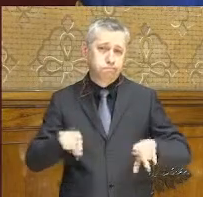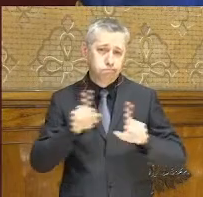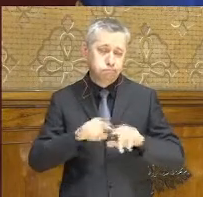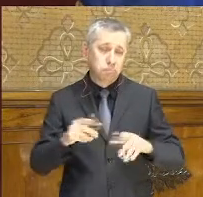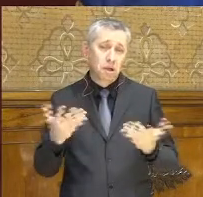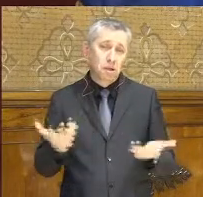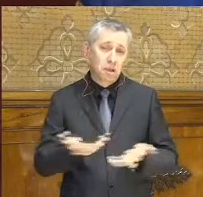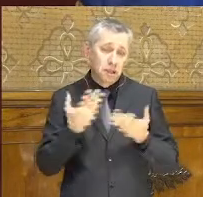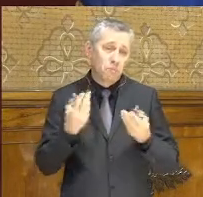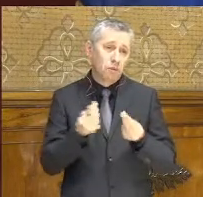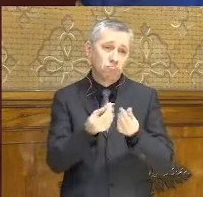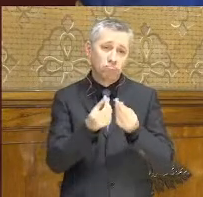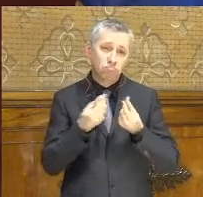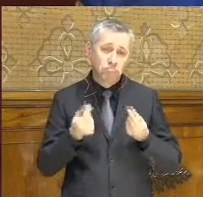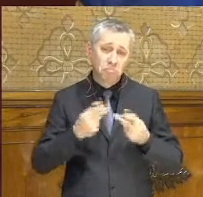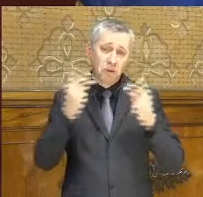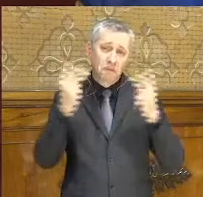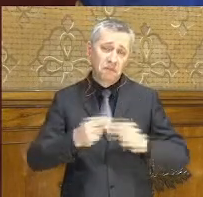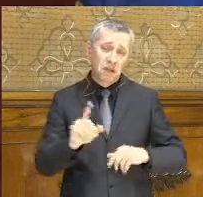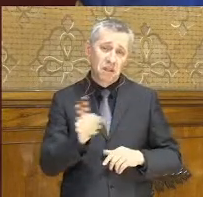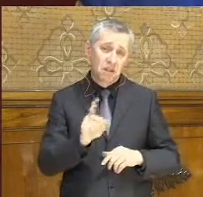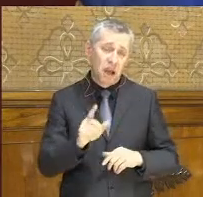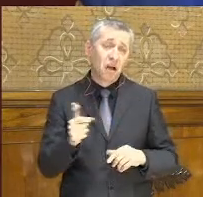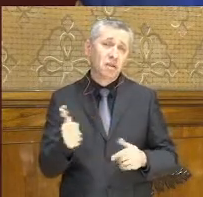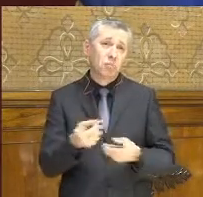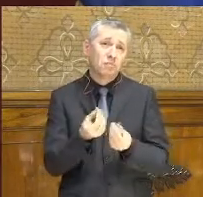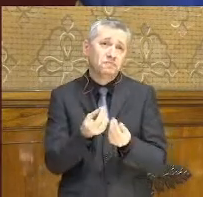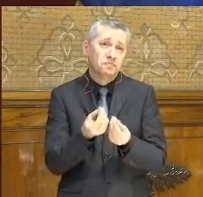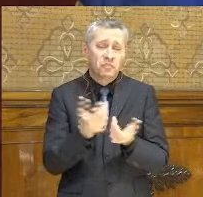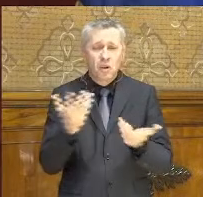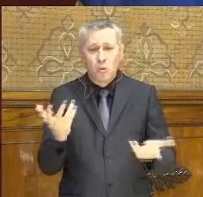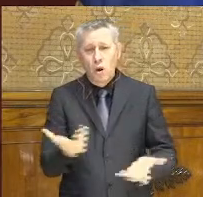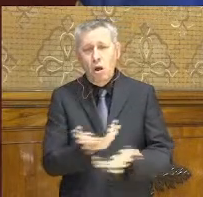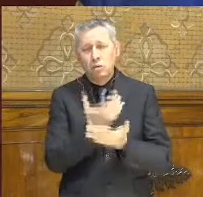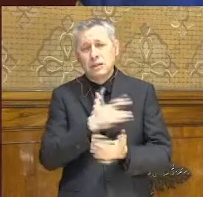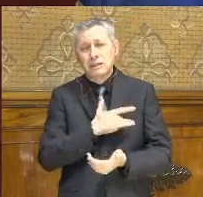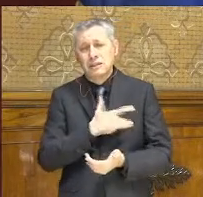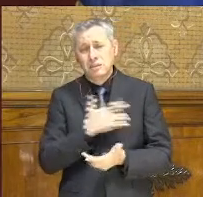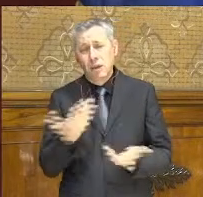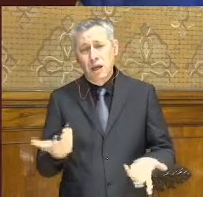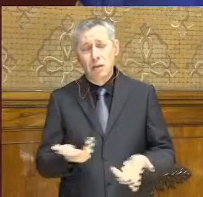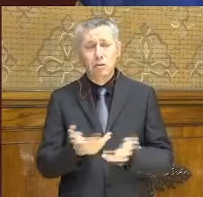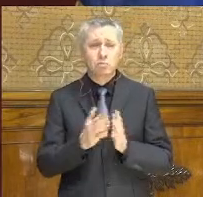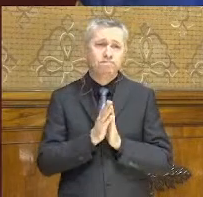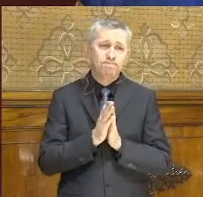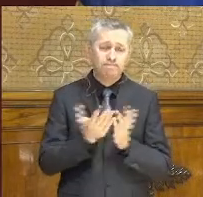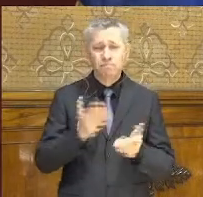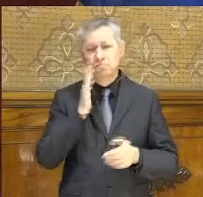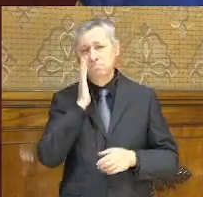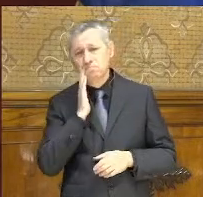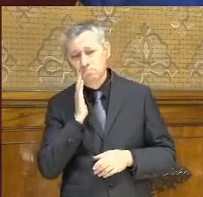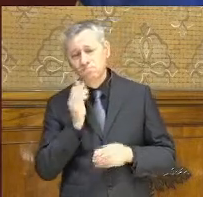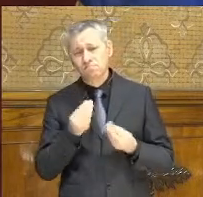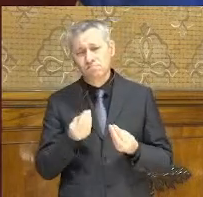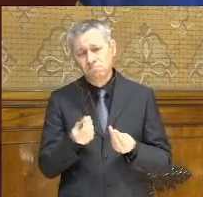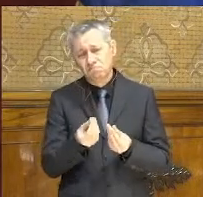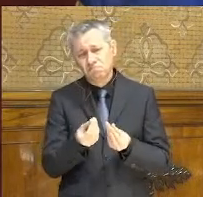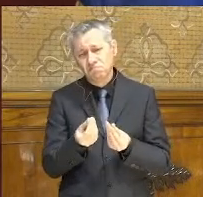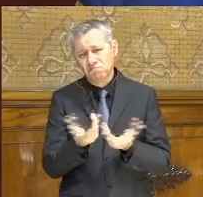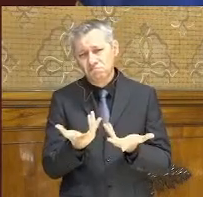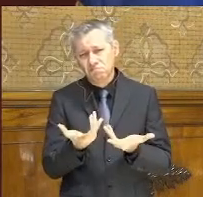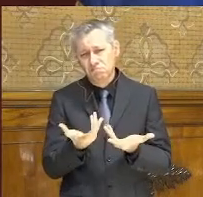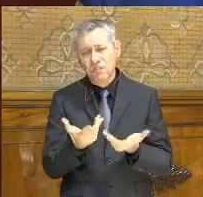a pious statement undone by its own sentimentality. To be unprepared for our